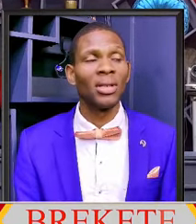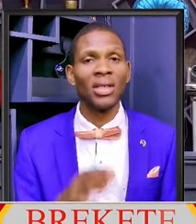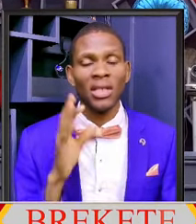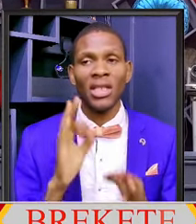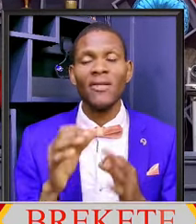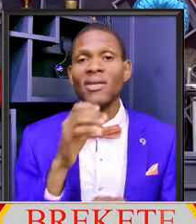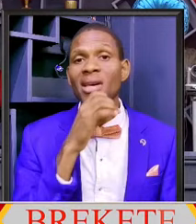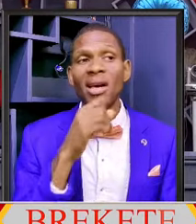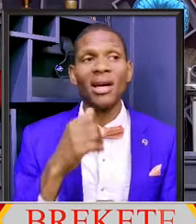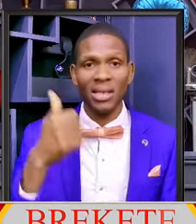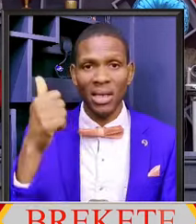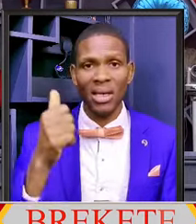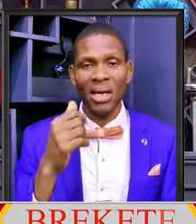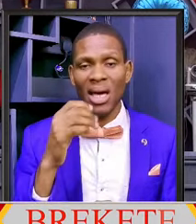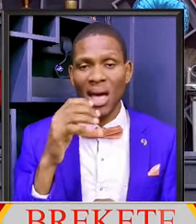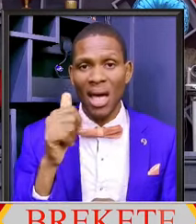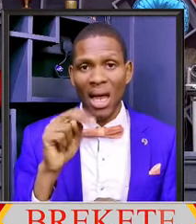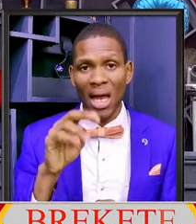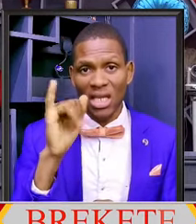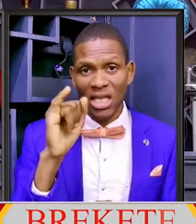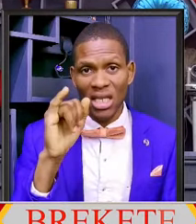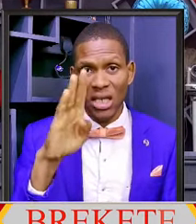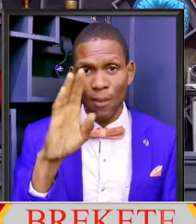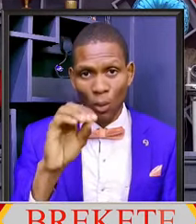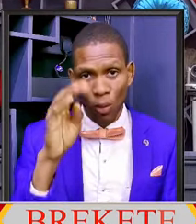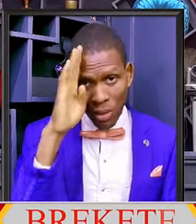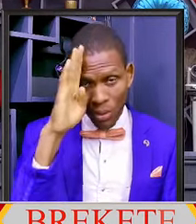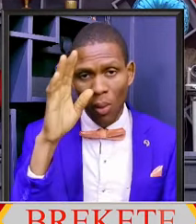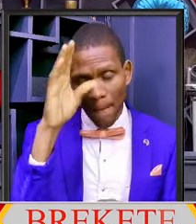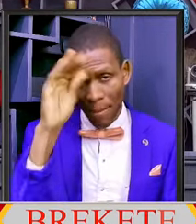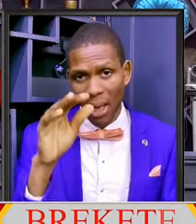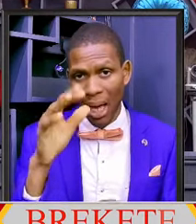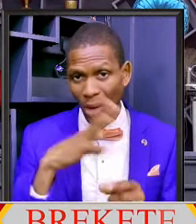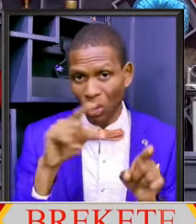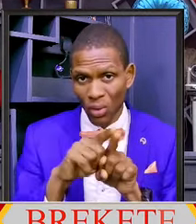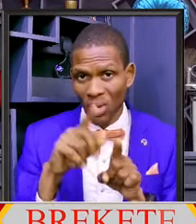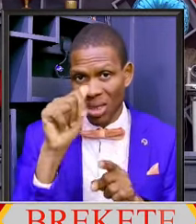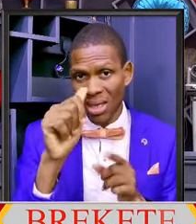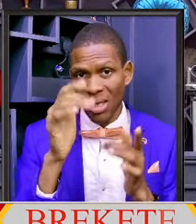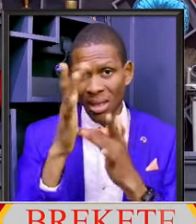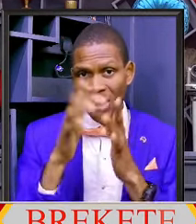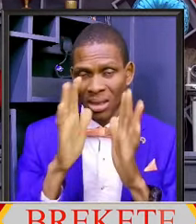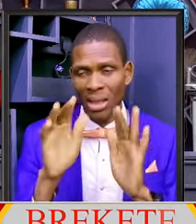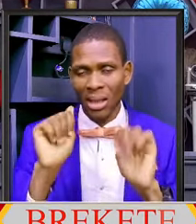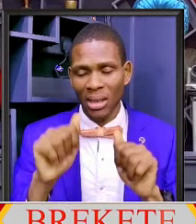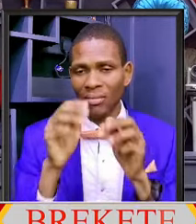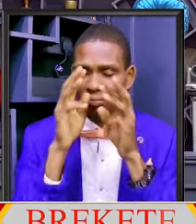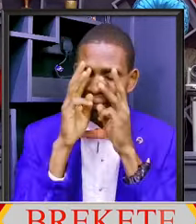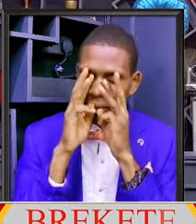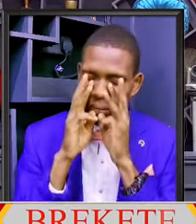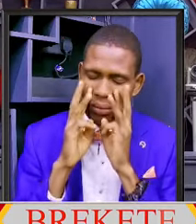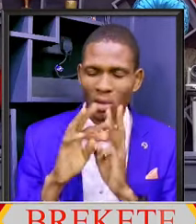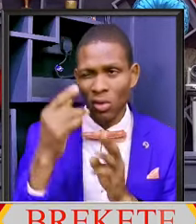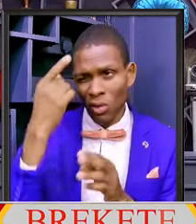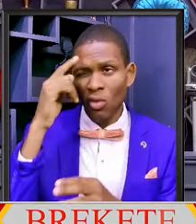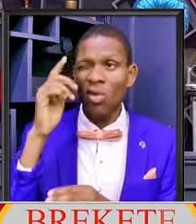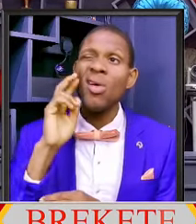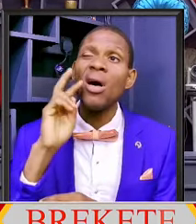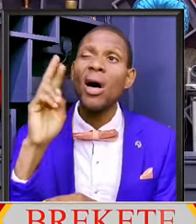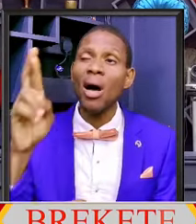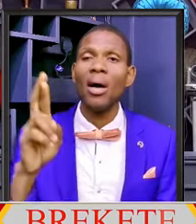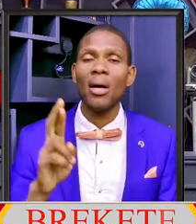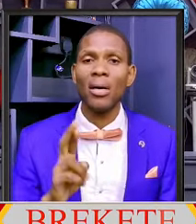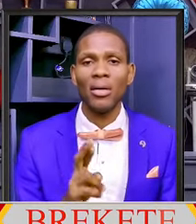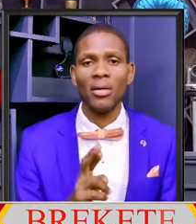If elder, an Igbo man, a Christian, can shed tears for her.